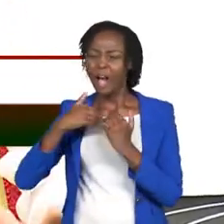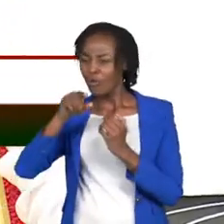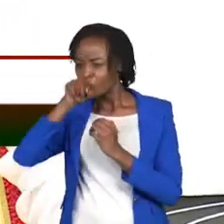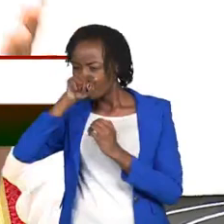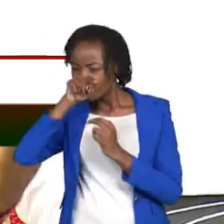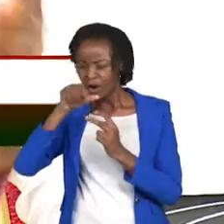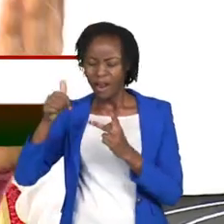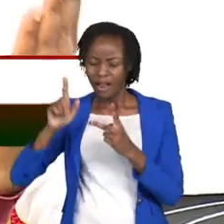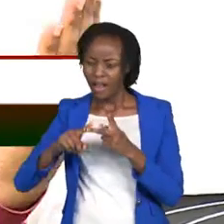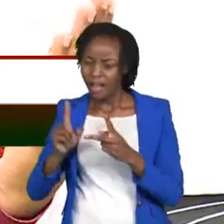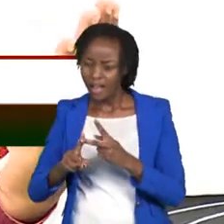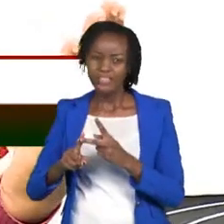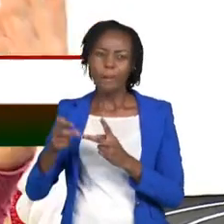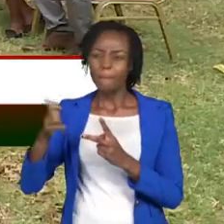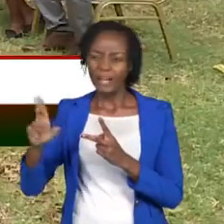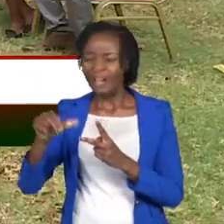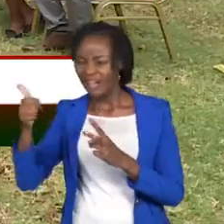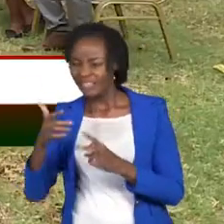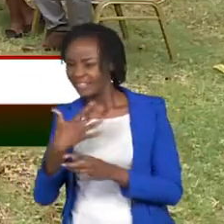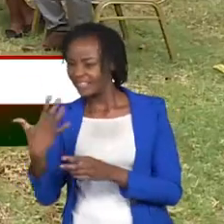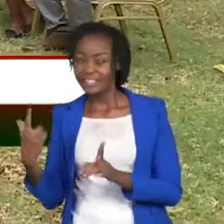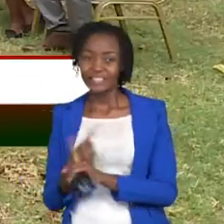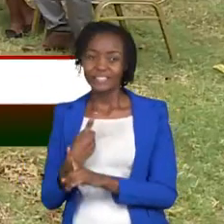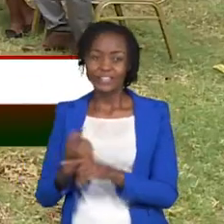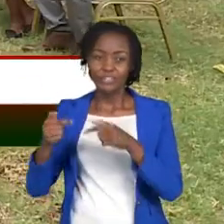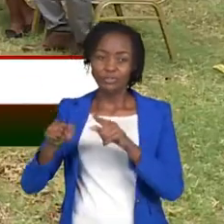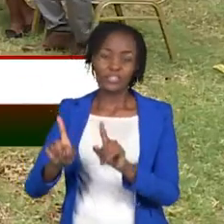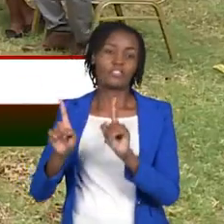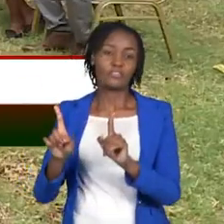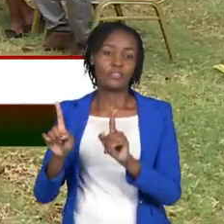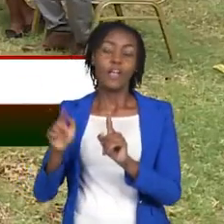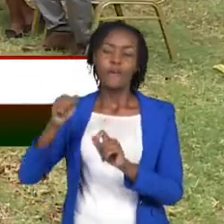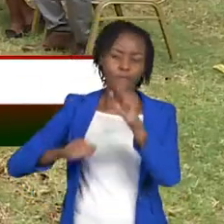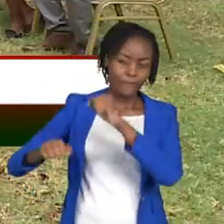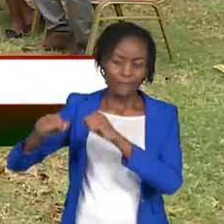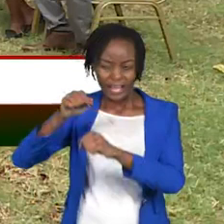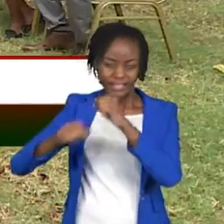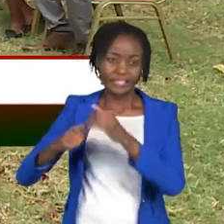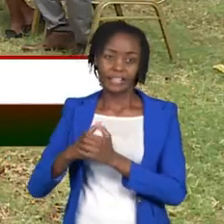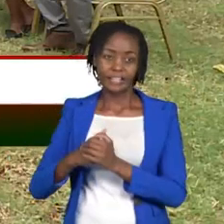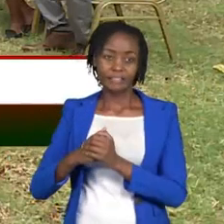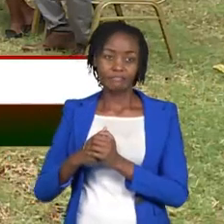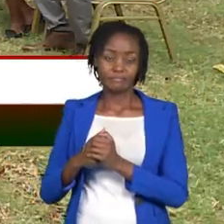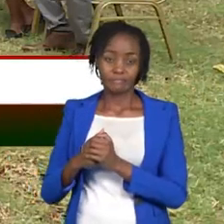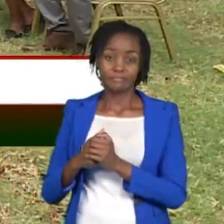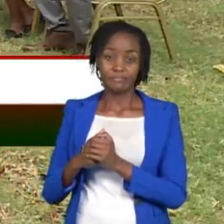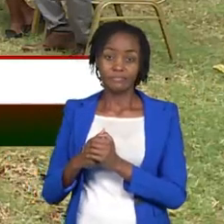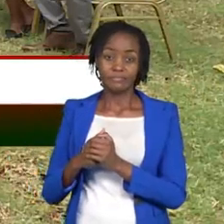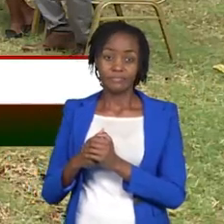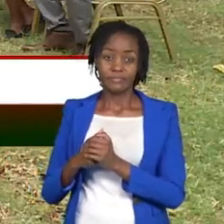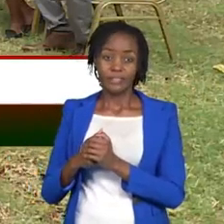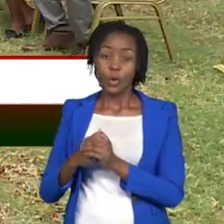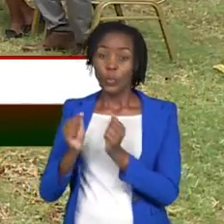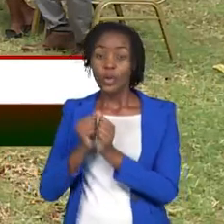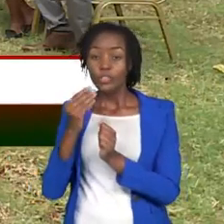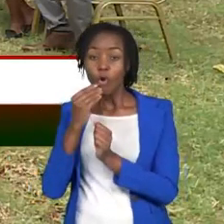much, a real superhero. That man fought guys with amazing weapons, with homemade